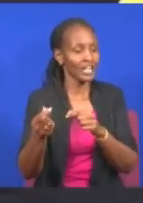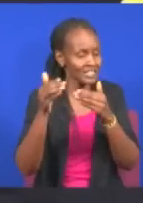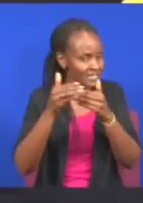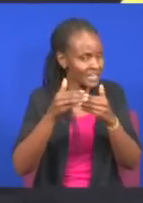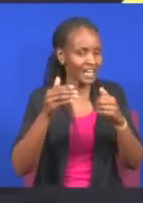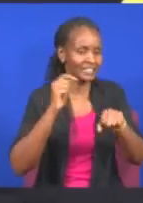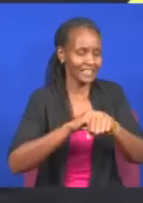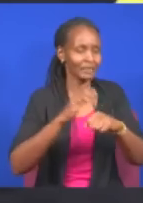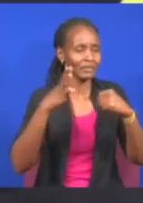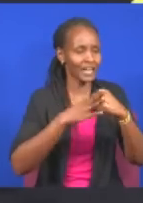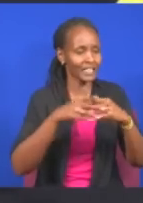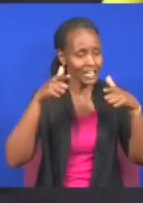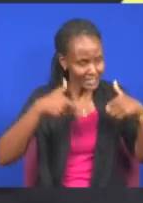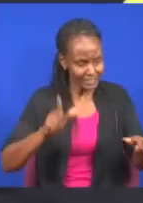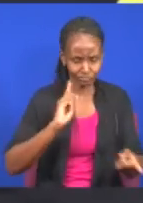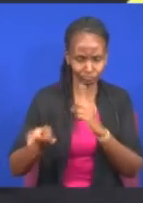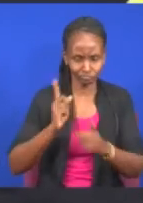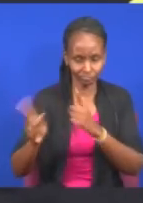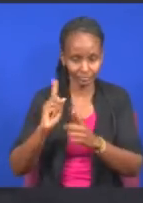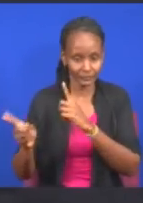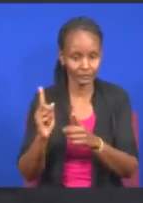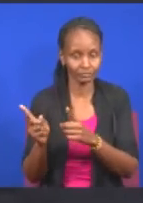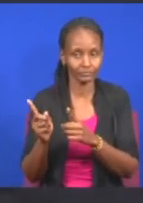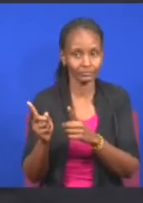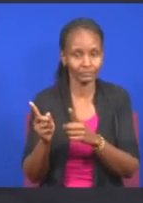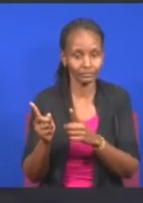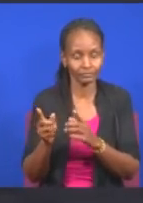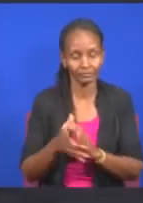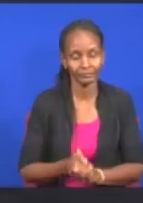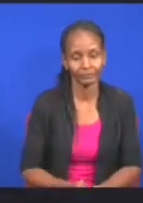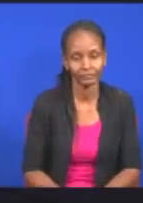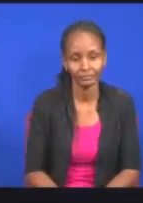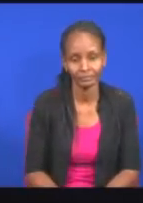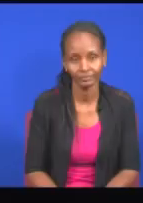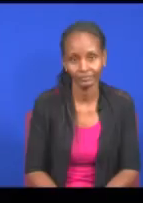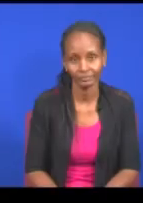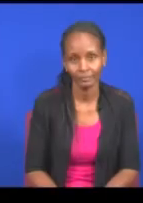9 o'clock. By the way, let's run. Let's go. Let's go, let's go. Okay, let's go. This way.